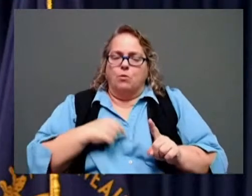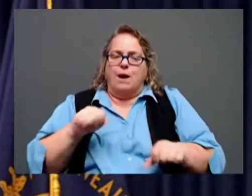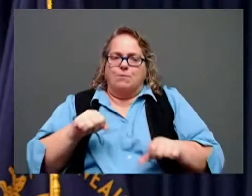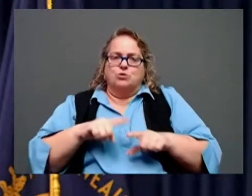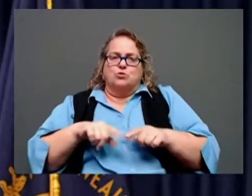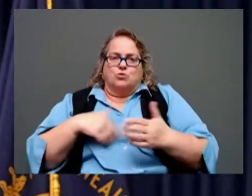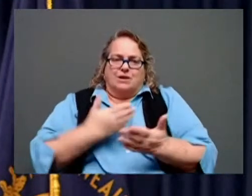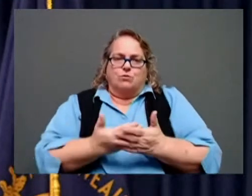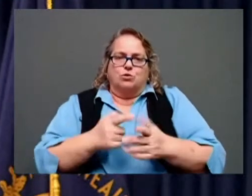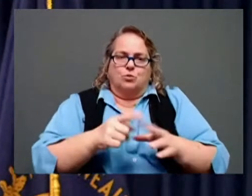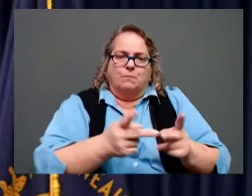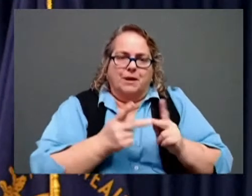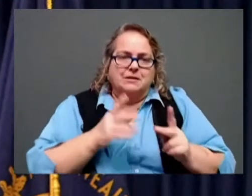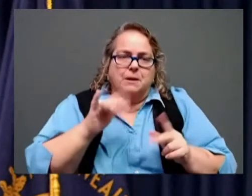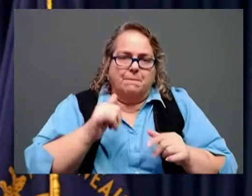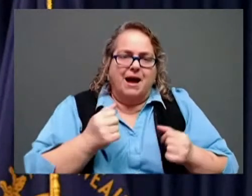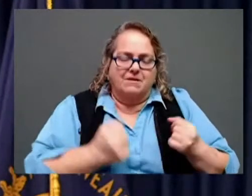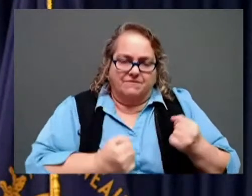by vehicle